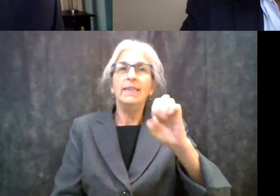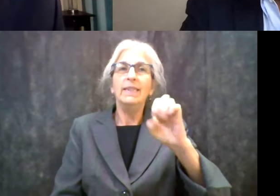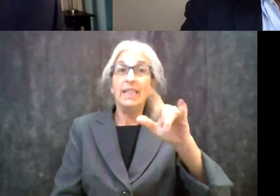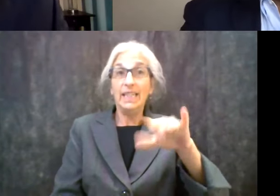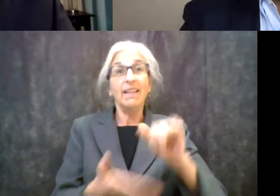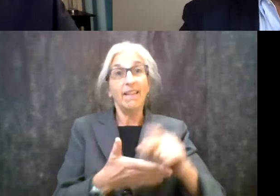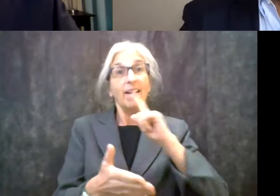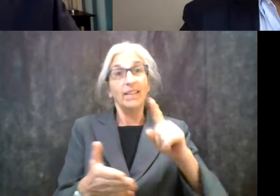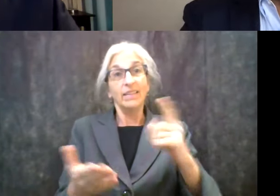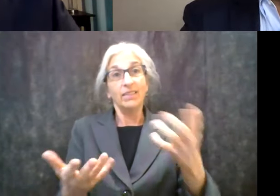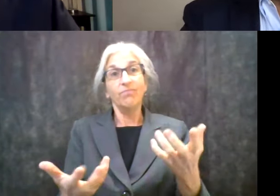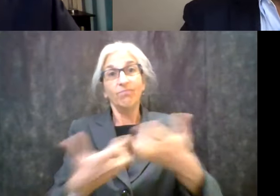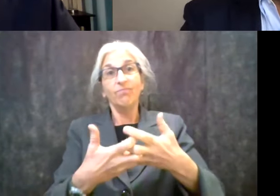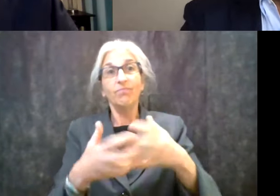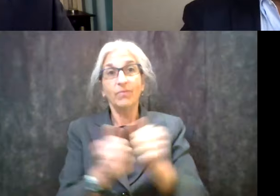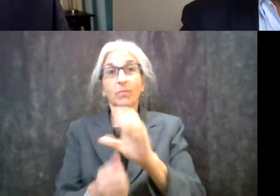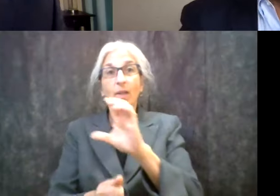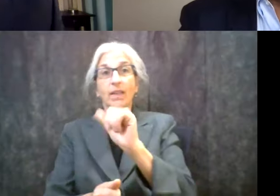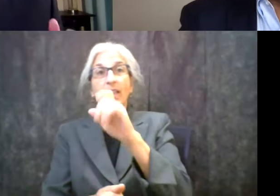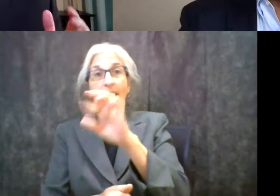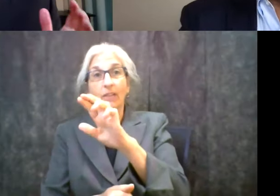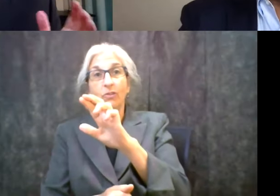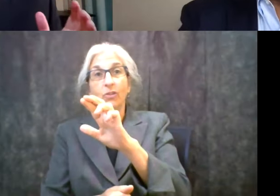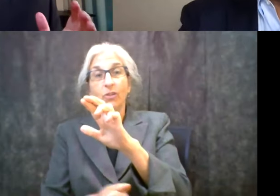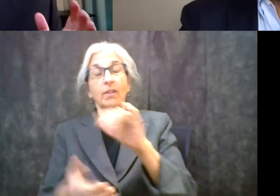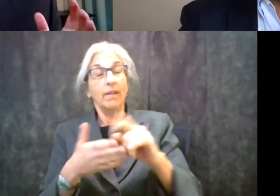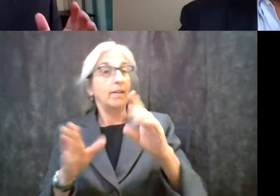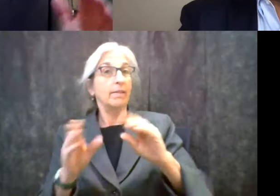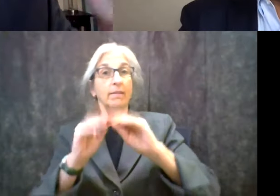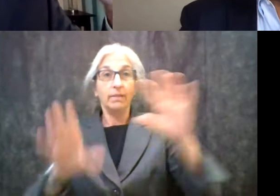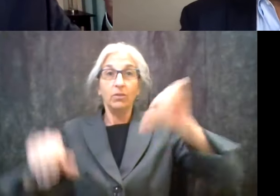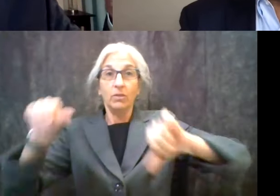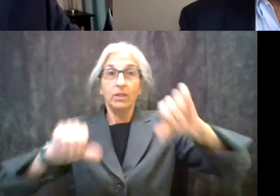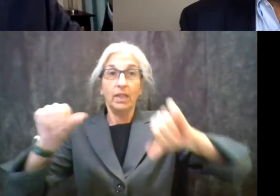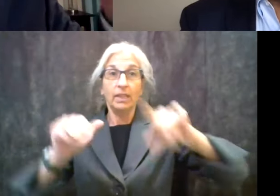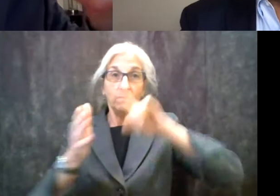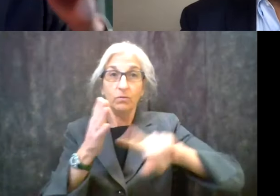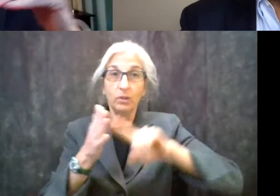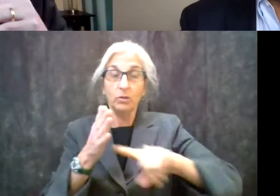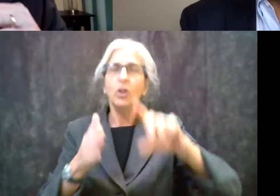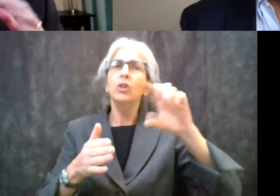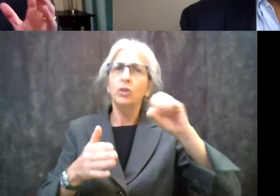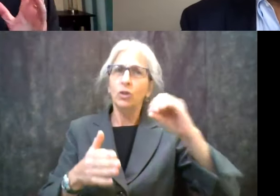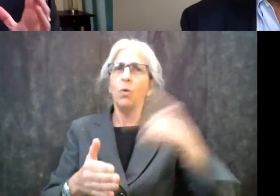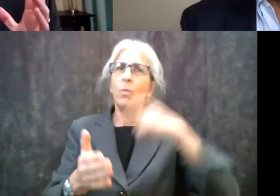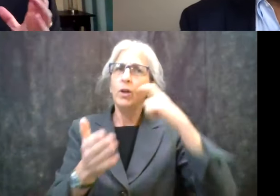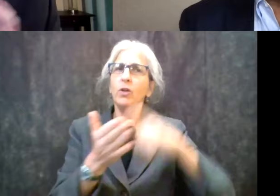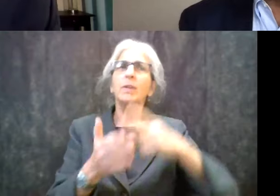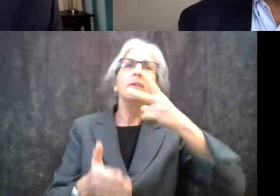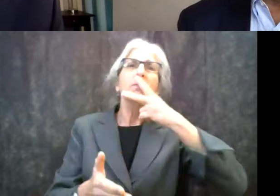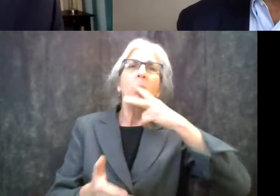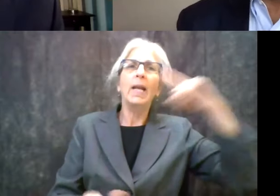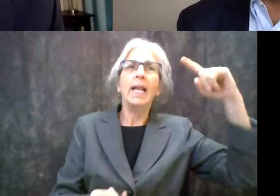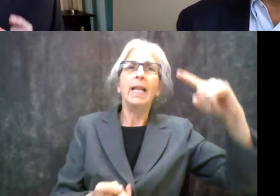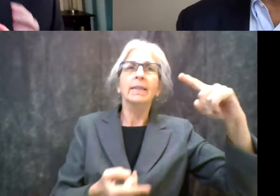now with several kinds of cancer. And we think obesity may, as tobacco goes down and down and down, we believe obesity, which